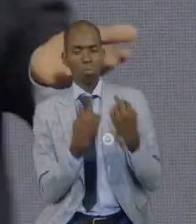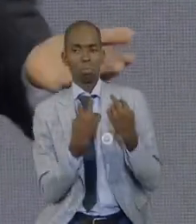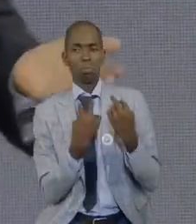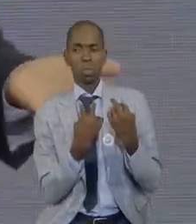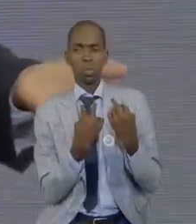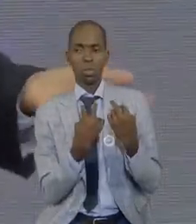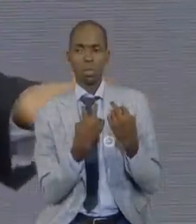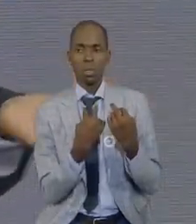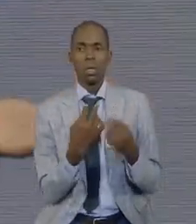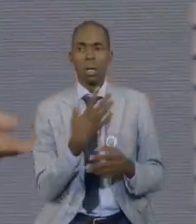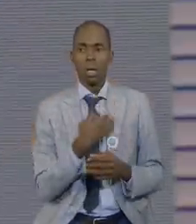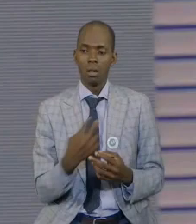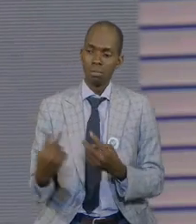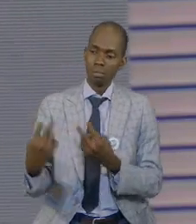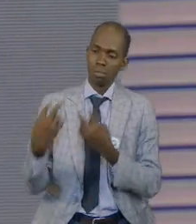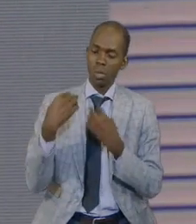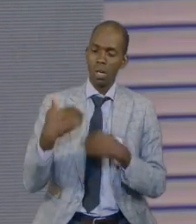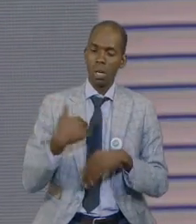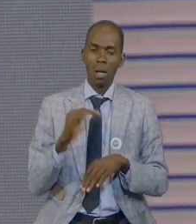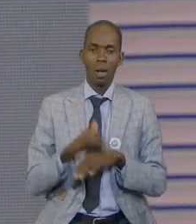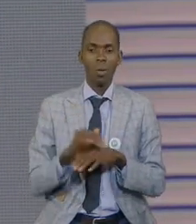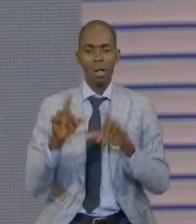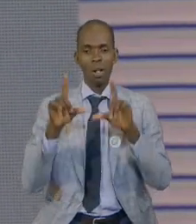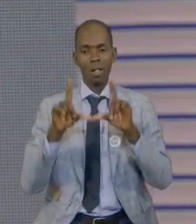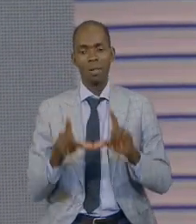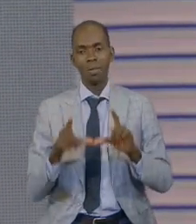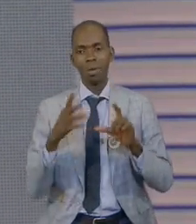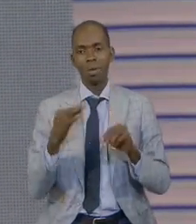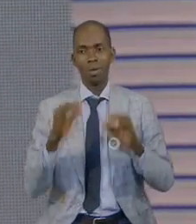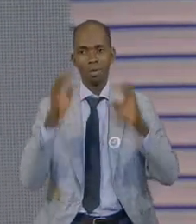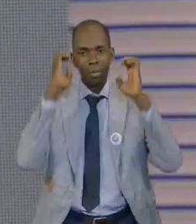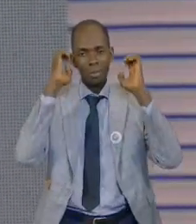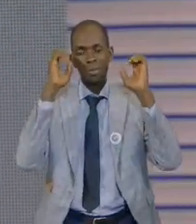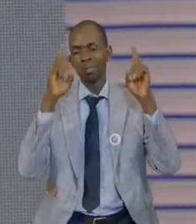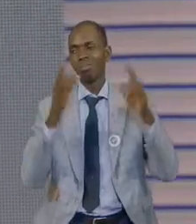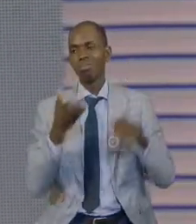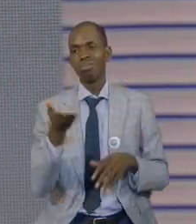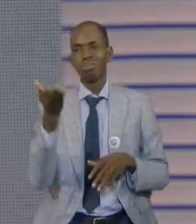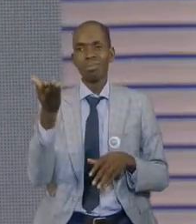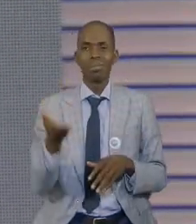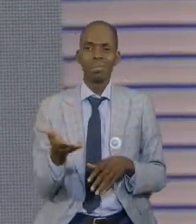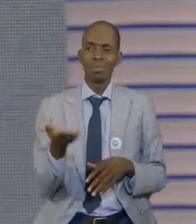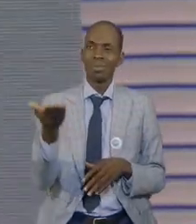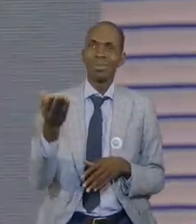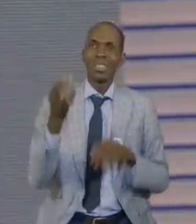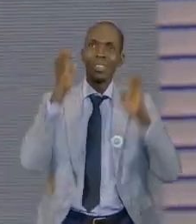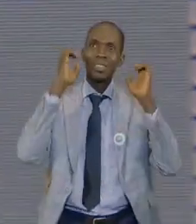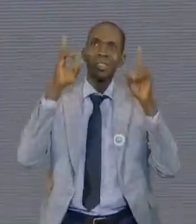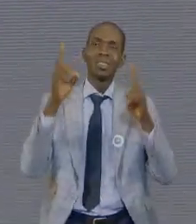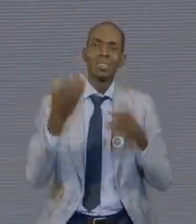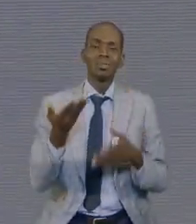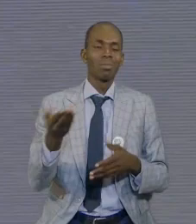and they look at that level of education so then there's what part does he have